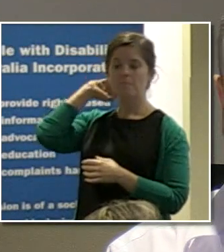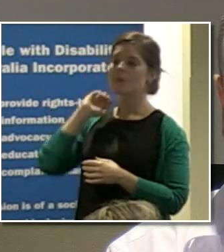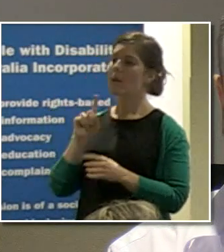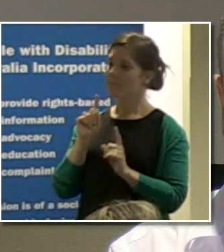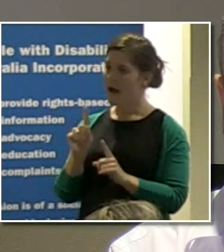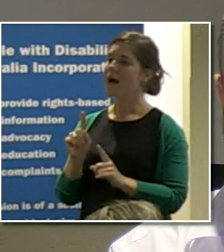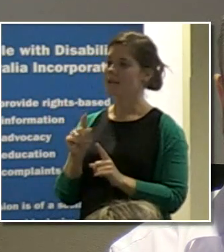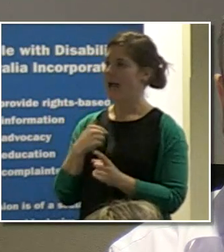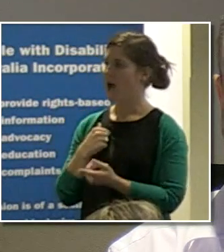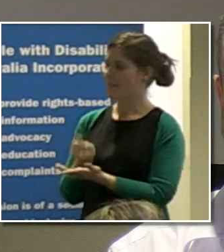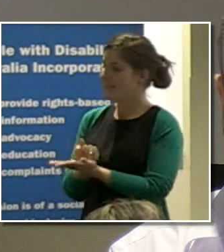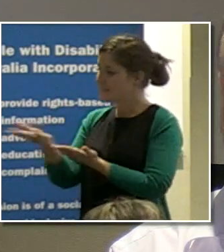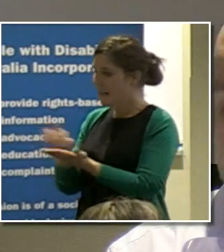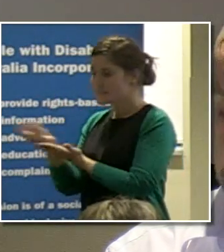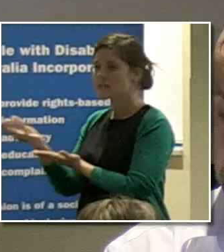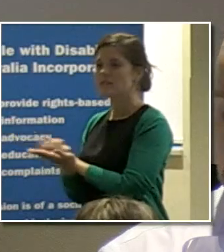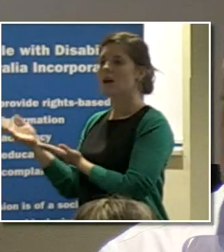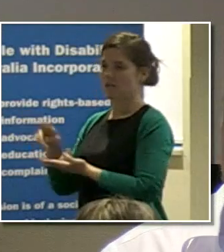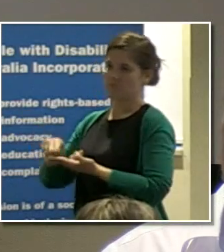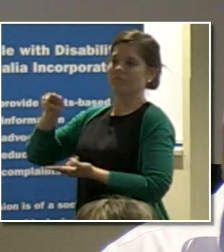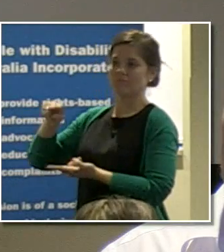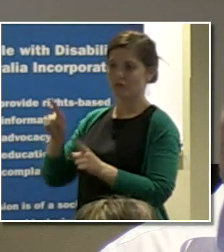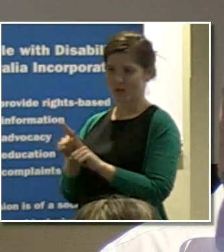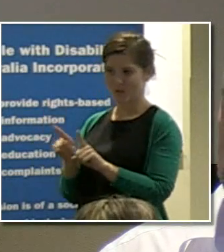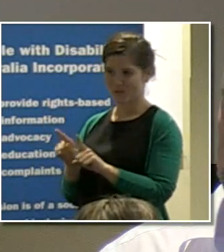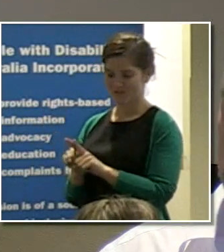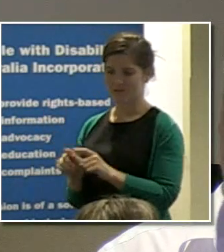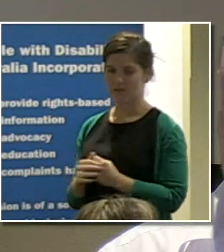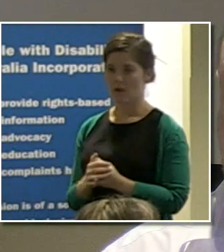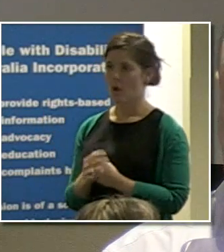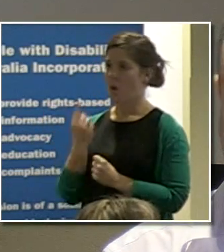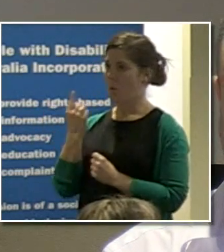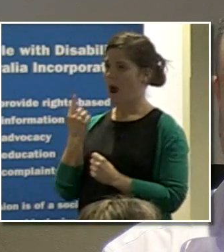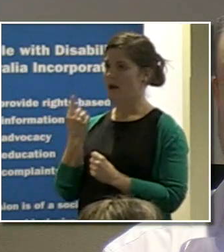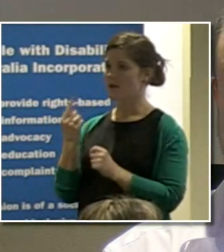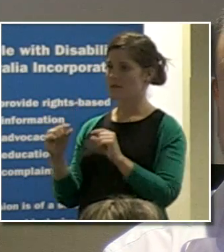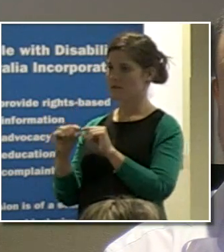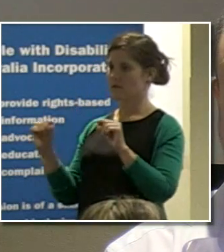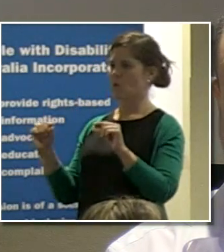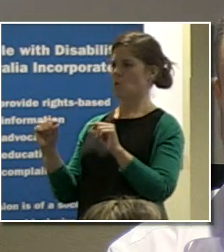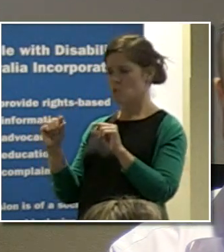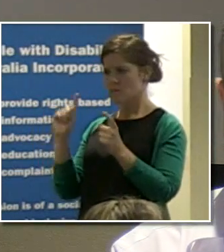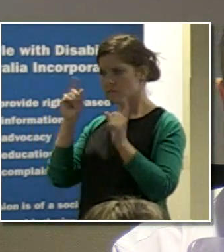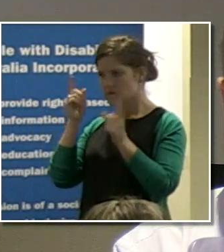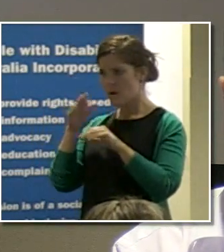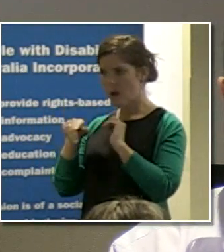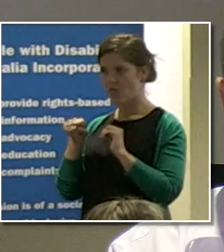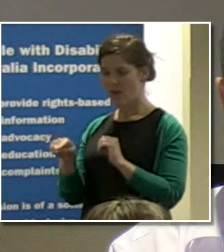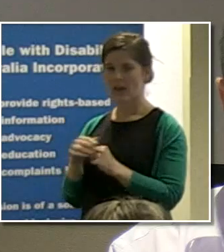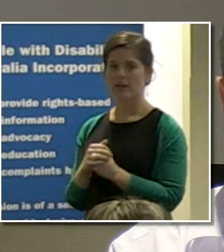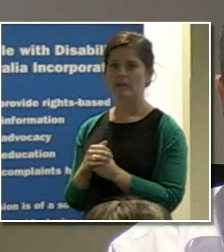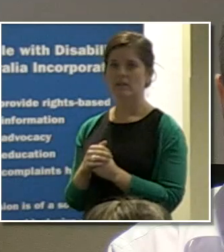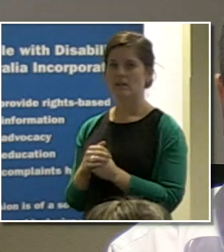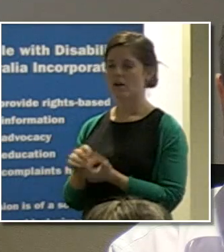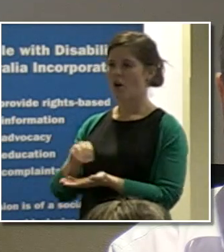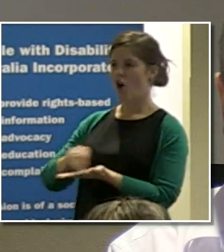our expenses have gone up, and there was one particular item that caused us some concern. There were some